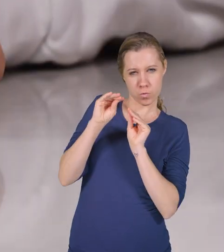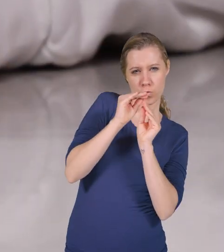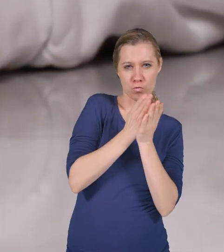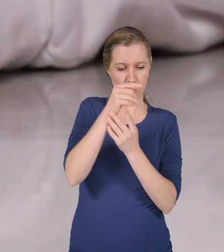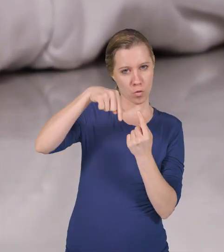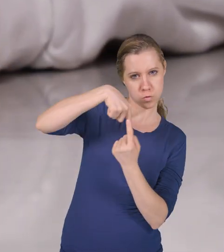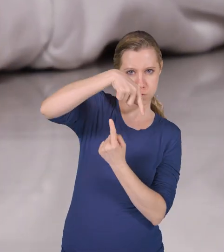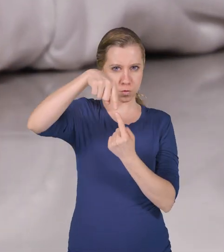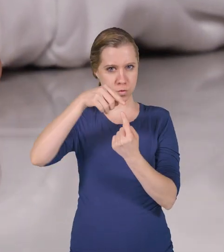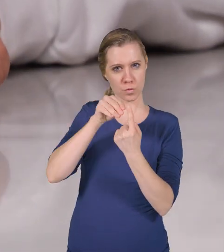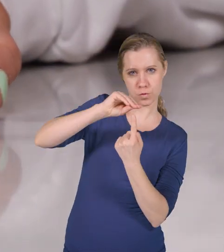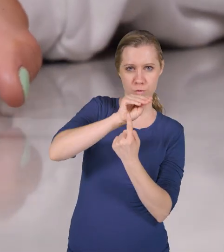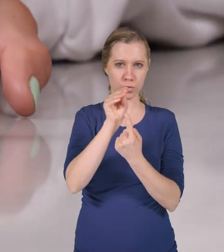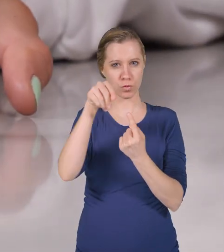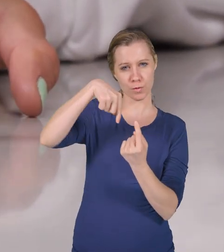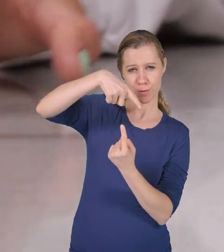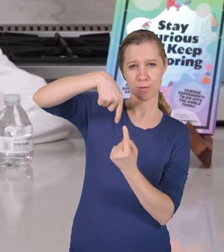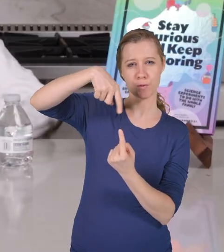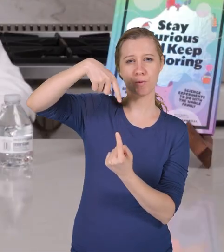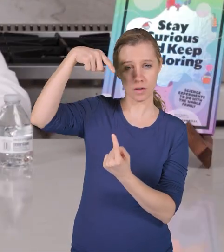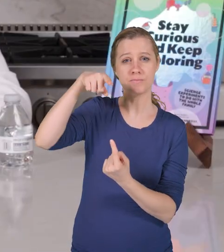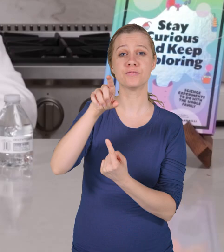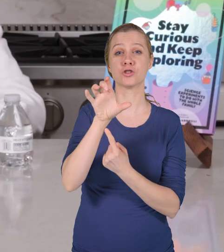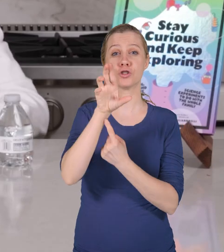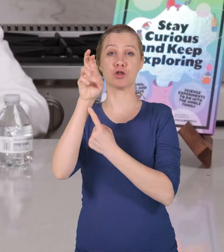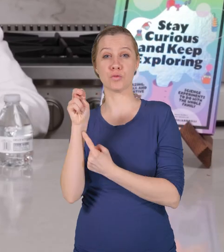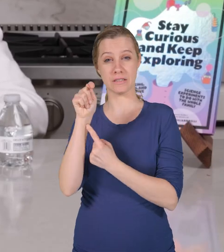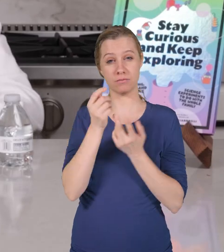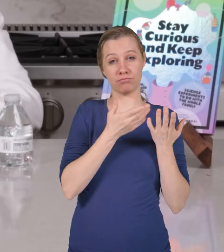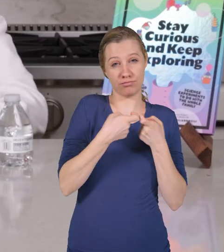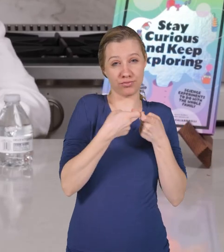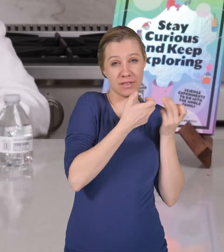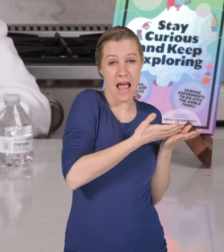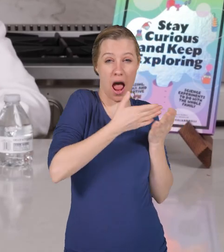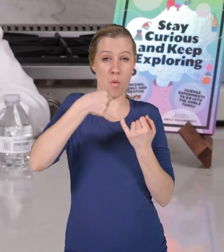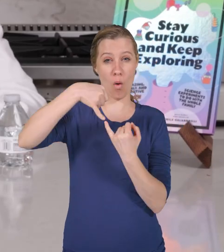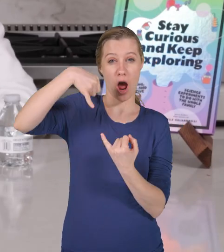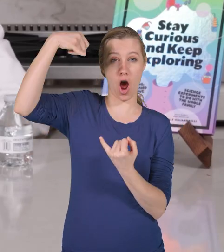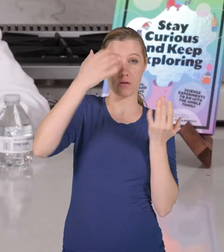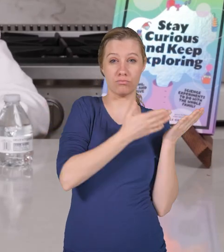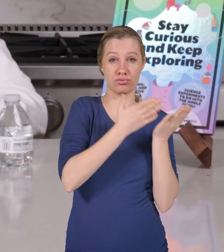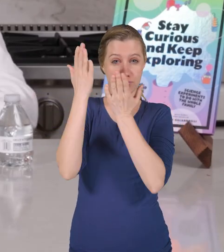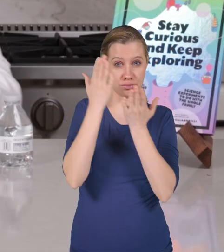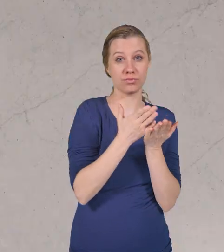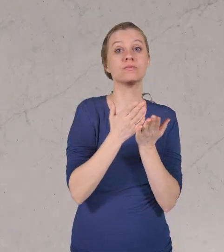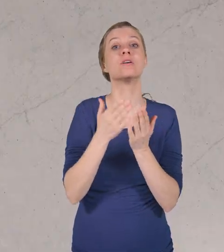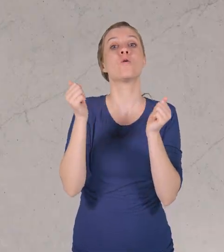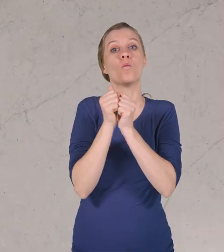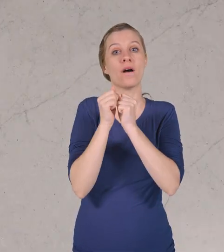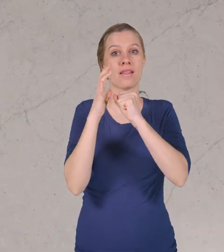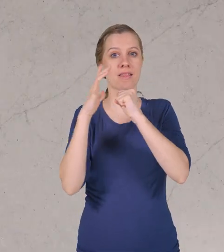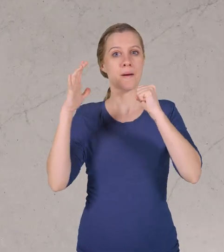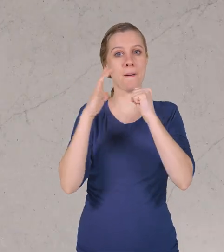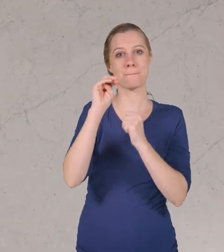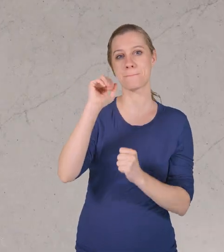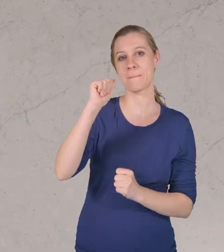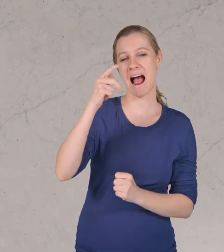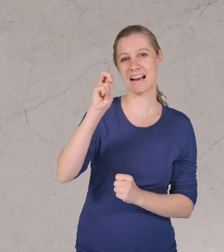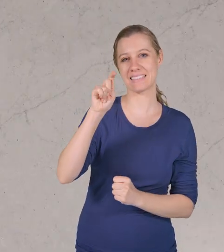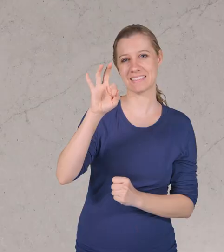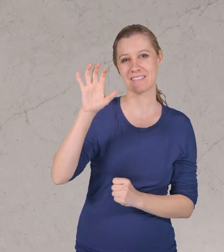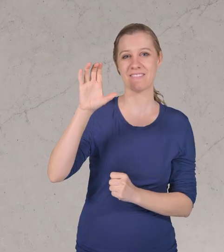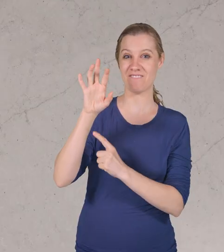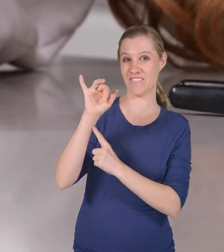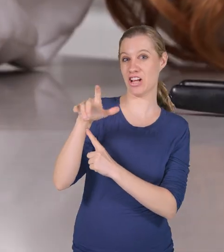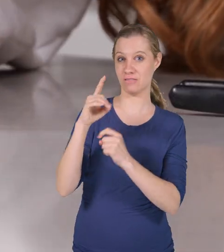are moving through your copper wire. And when you have a current-carrying wire in the presence of a